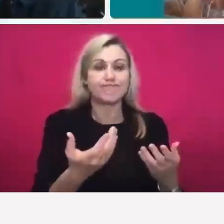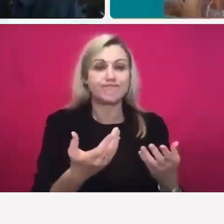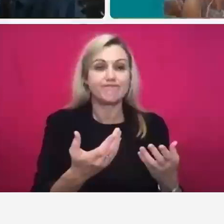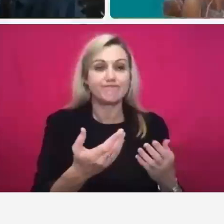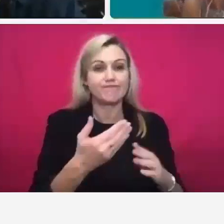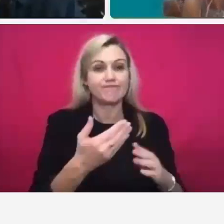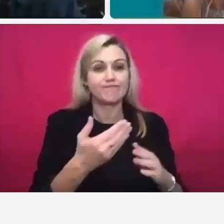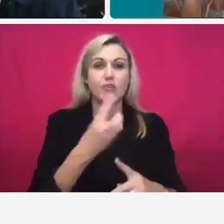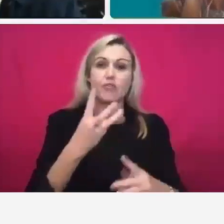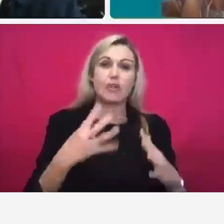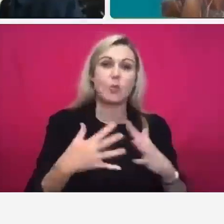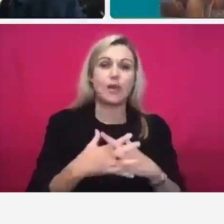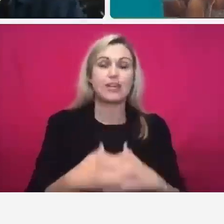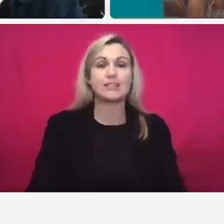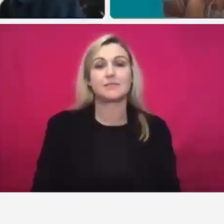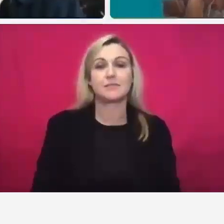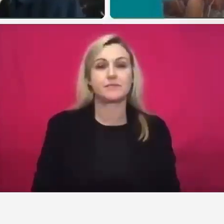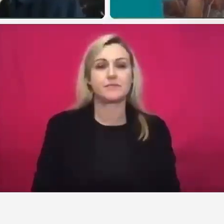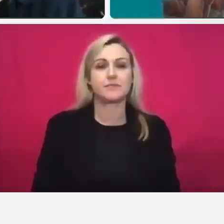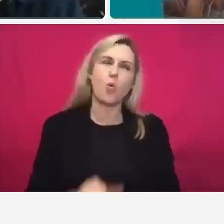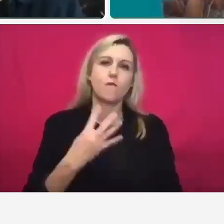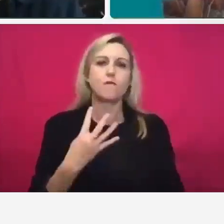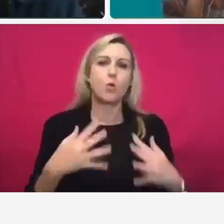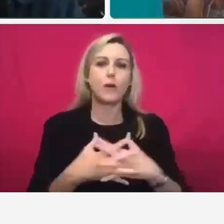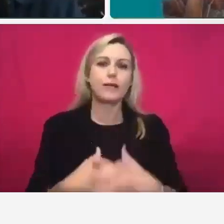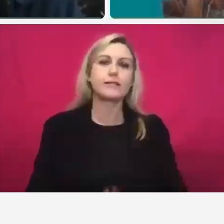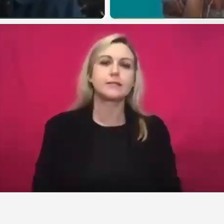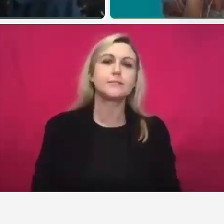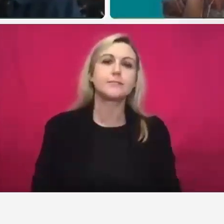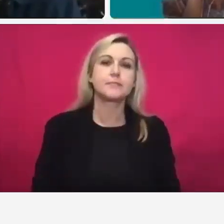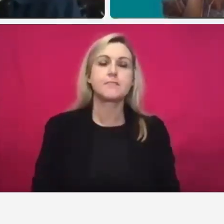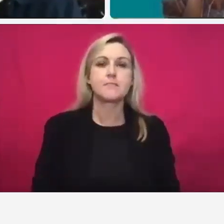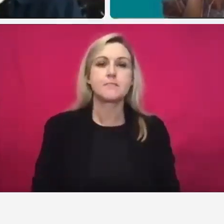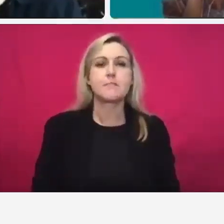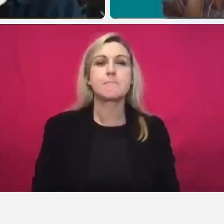weeks or 4 weeks.